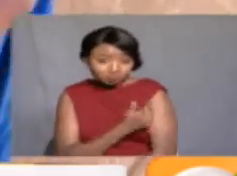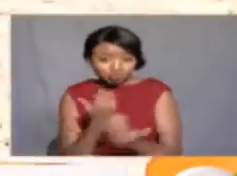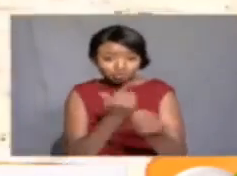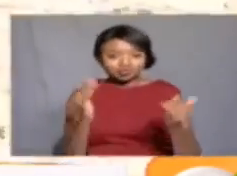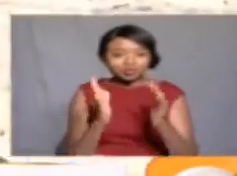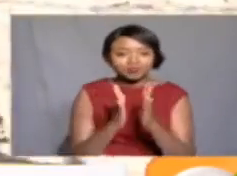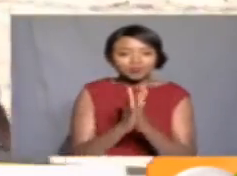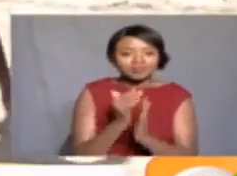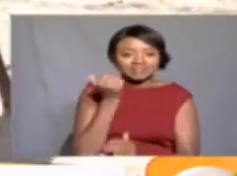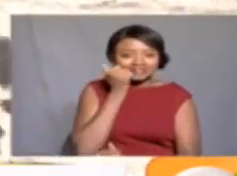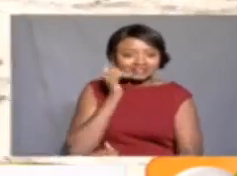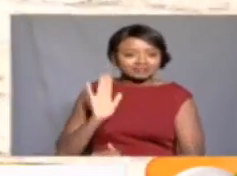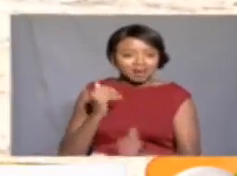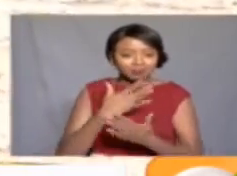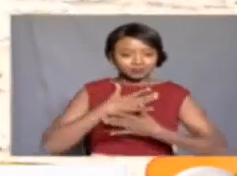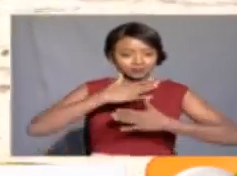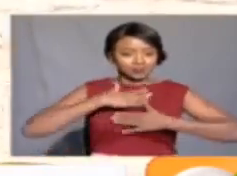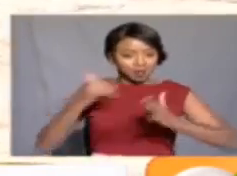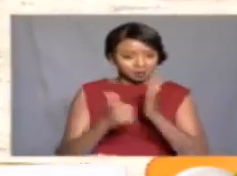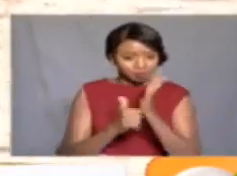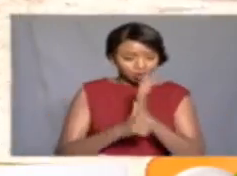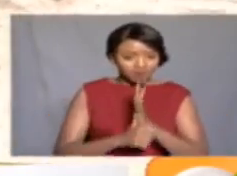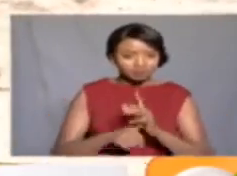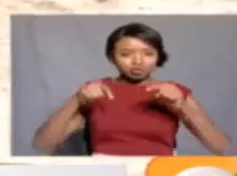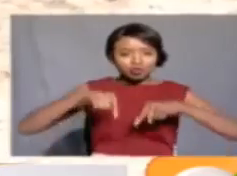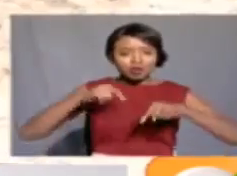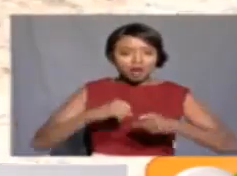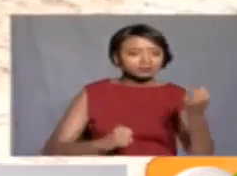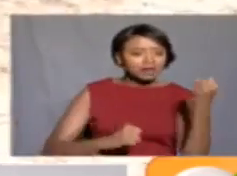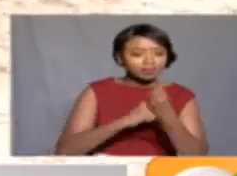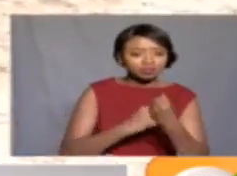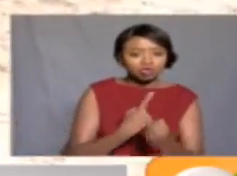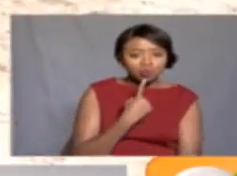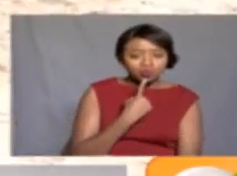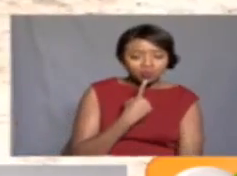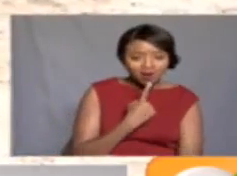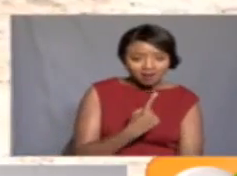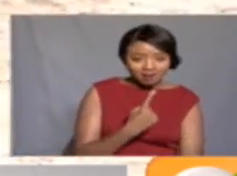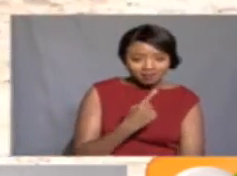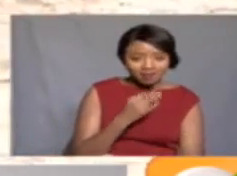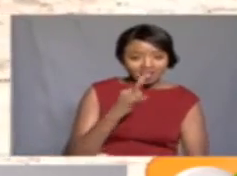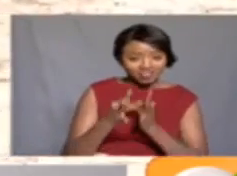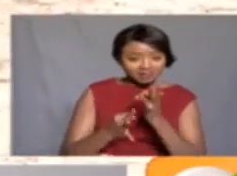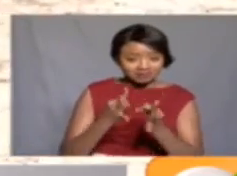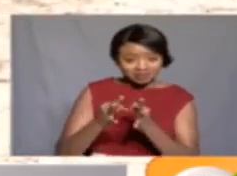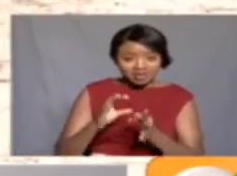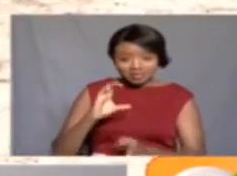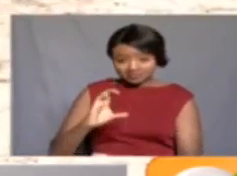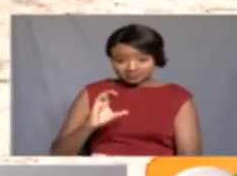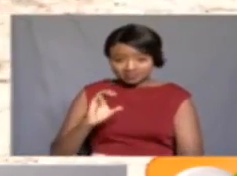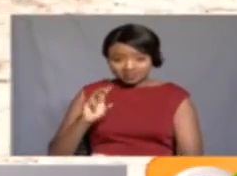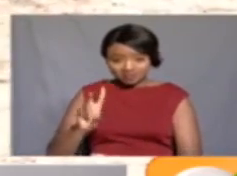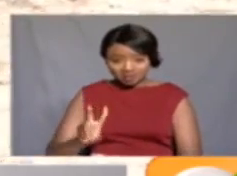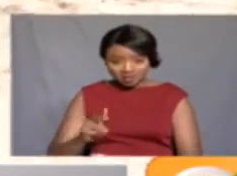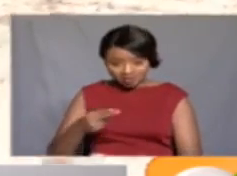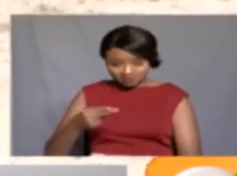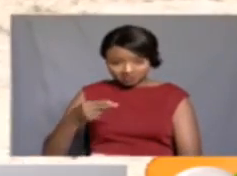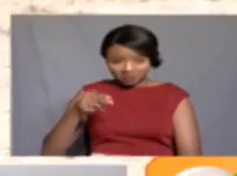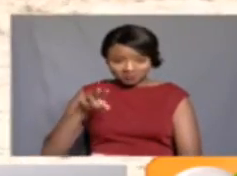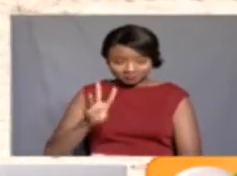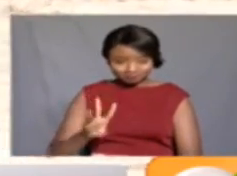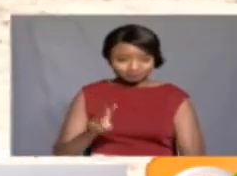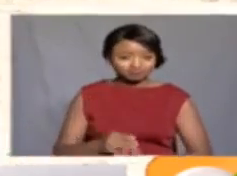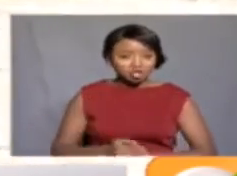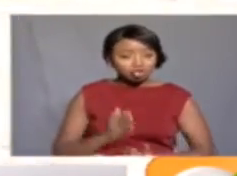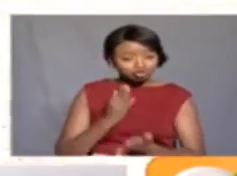pneumonia. Save the Children is currently supporting 133 CHVs in Loima sub-county with this innovation. CHVs are